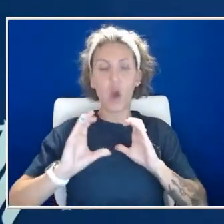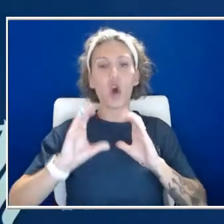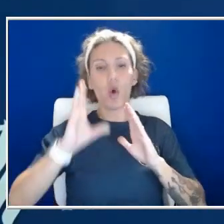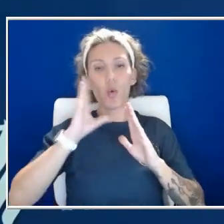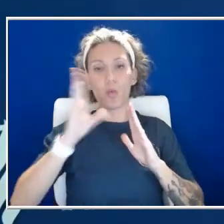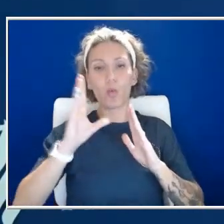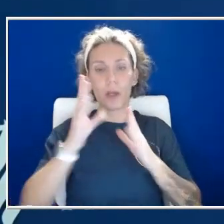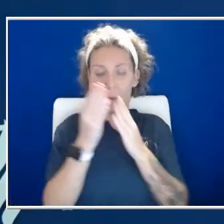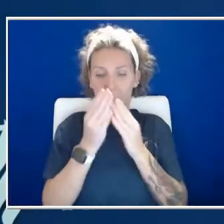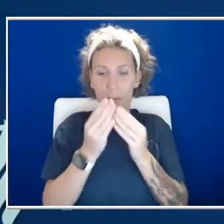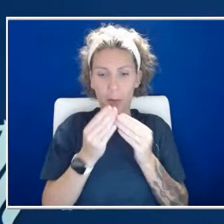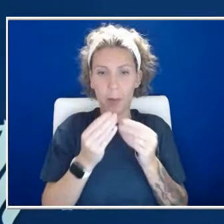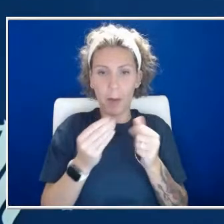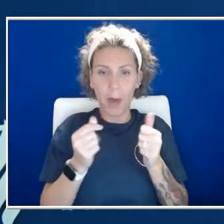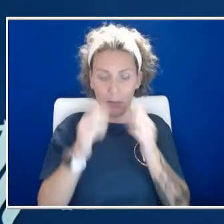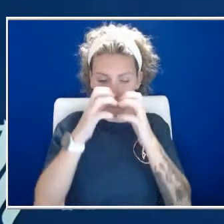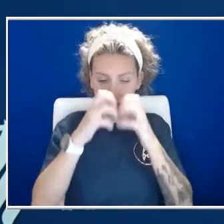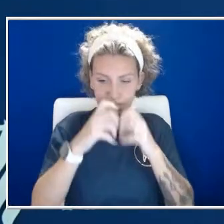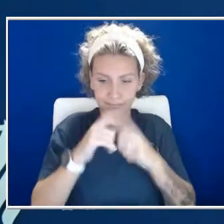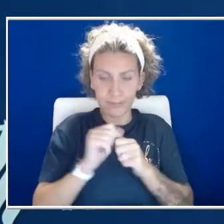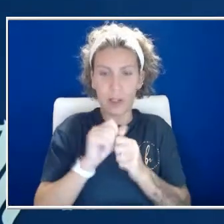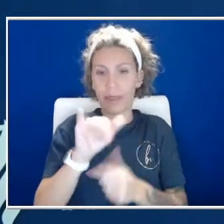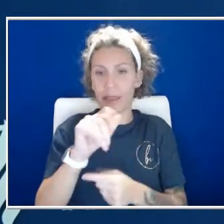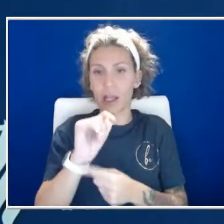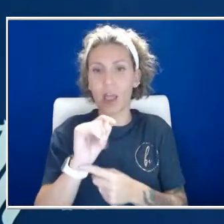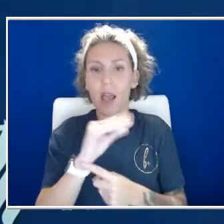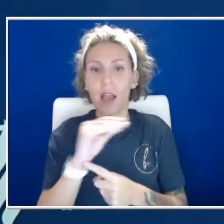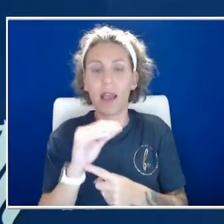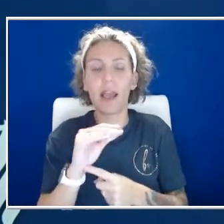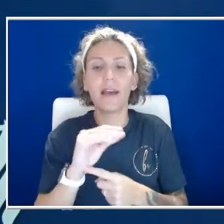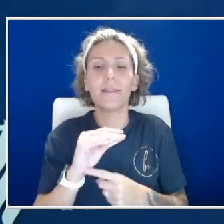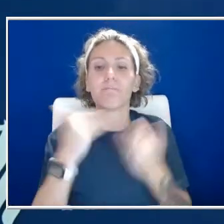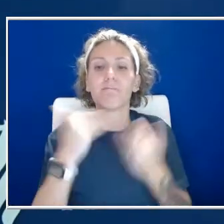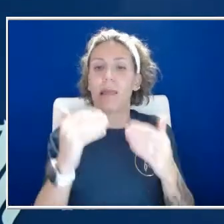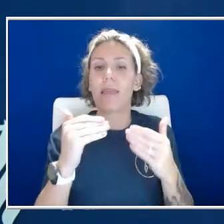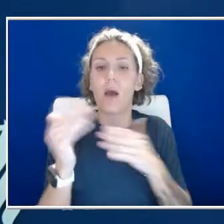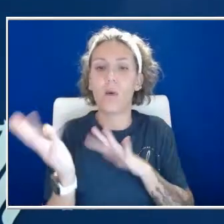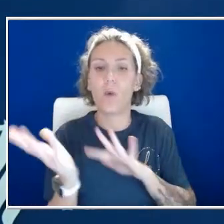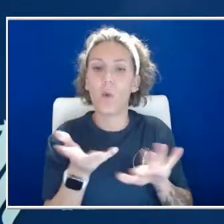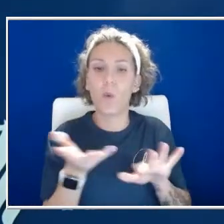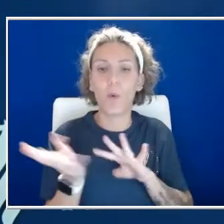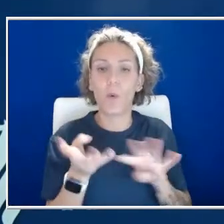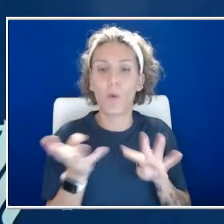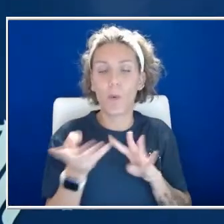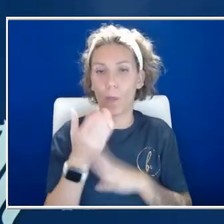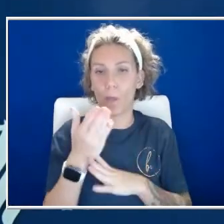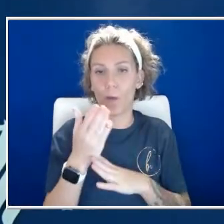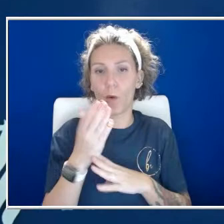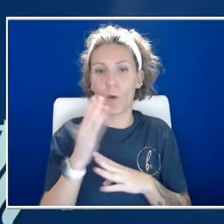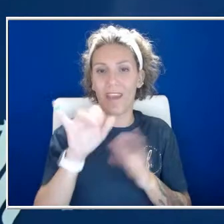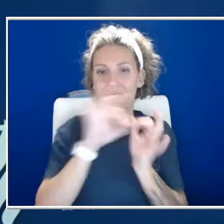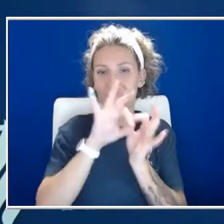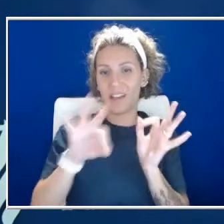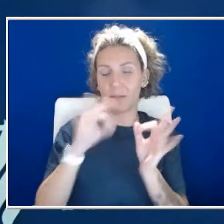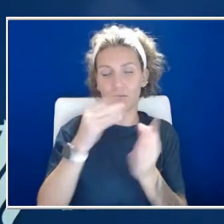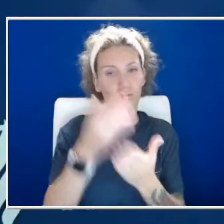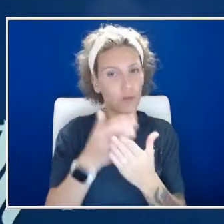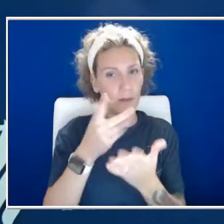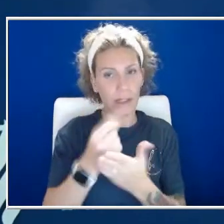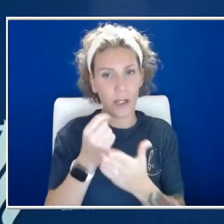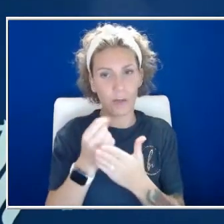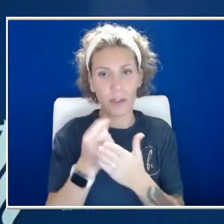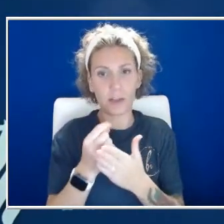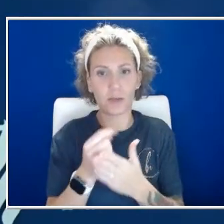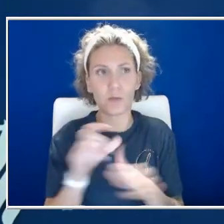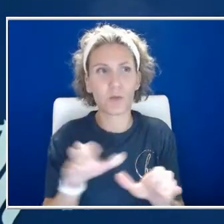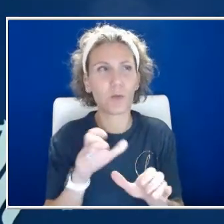break down the blood clot, and reestablish flow through the vessel. This is a proven therapy that we've been doing for nearly 25 years